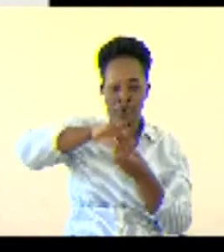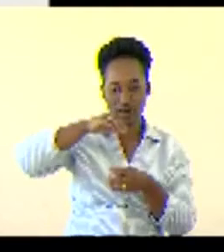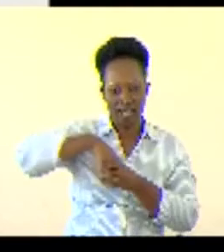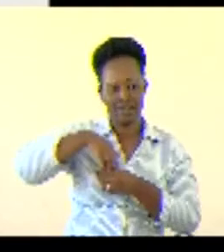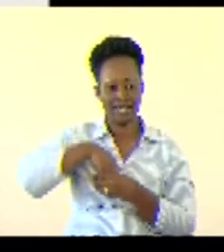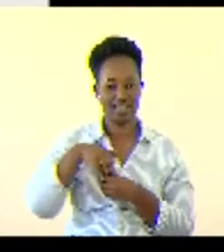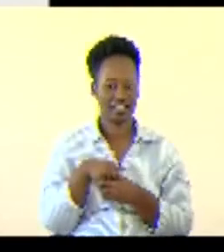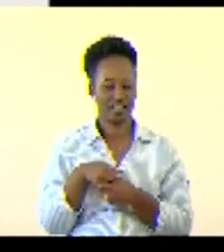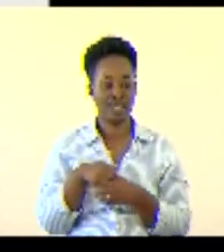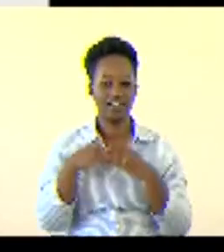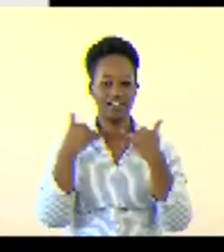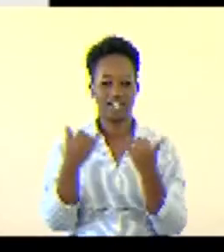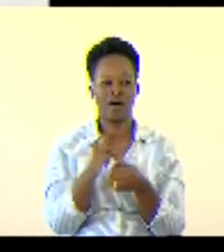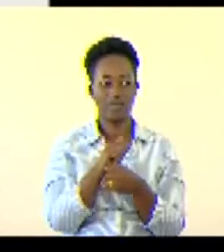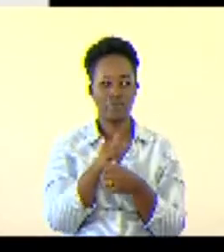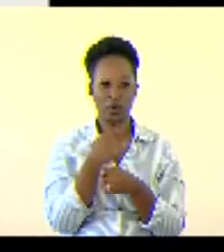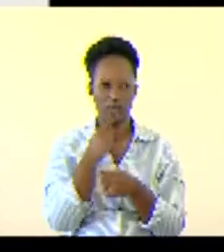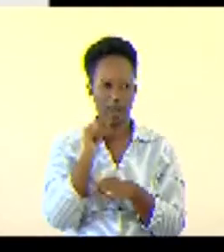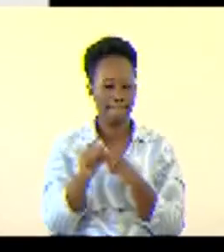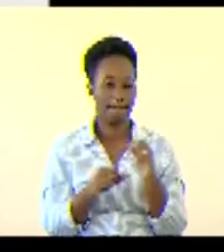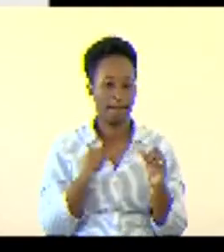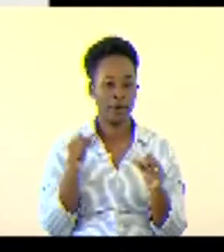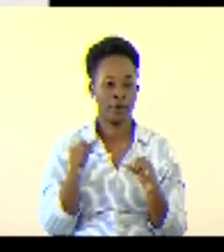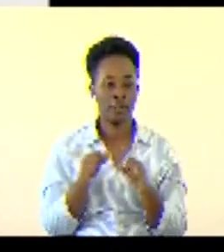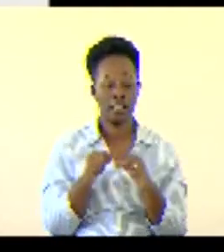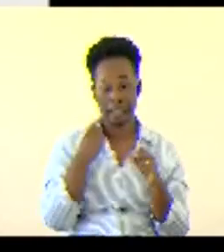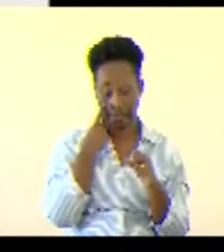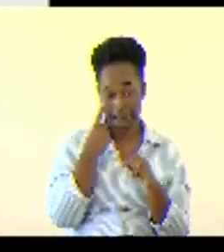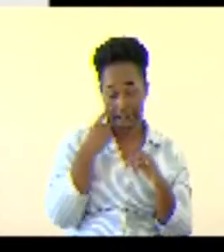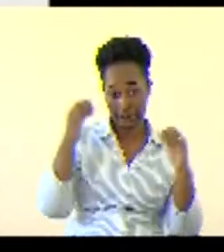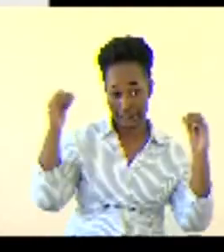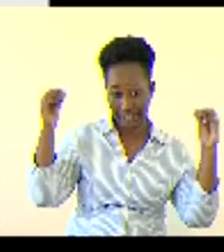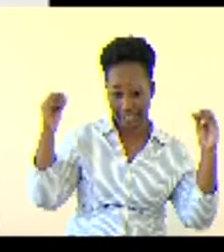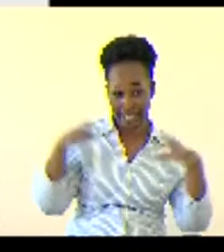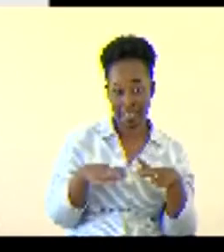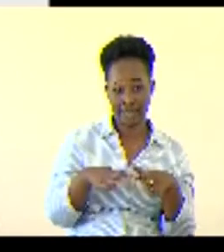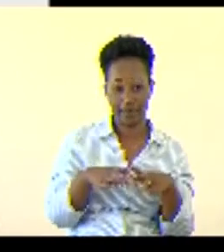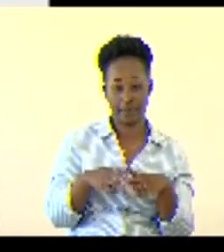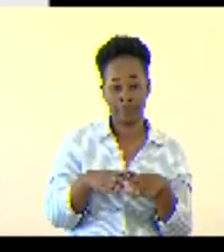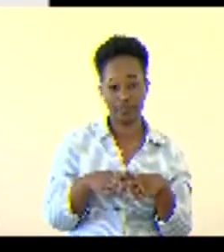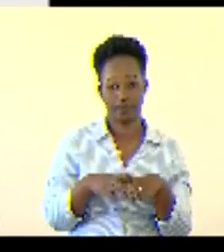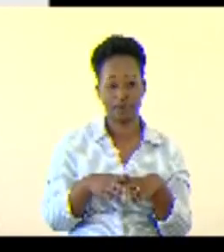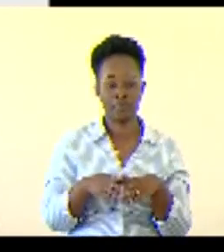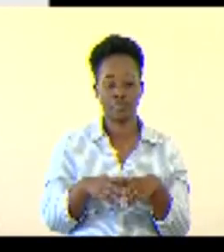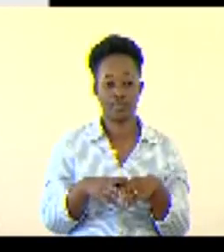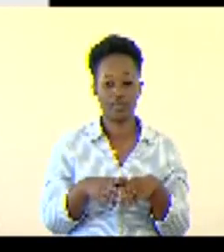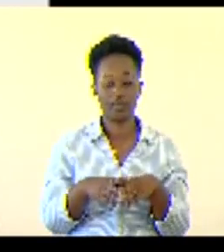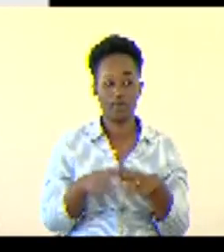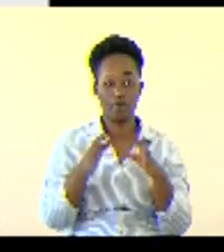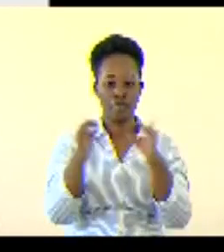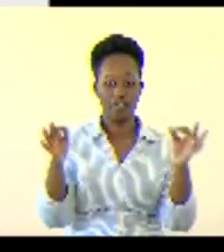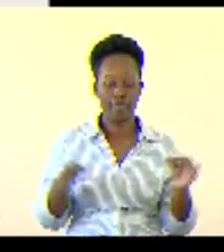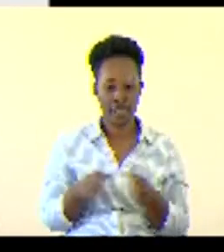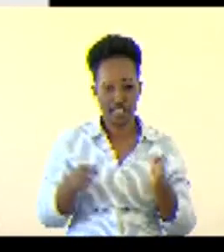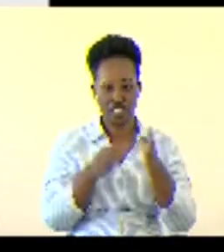Let's go to simple I talked about. Occurs, I said this one, folding in, this is supposed to be forming the